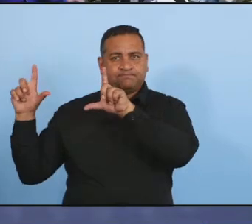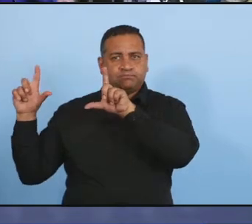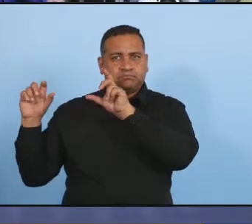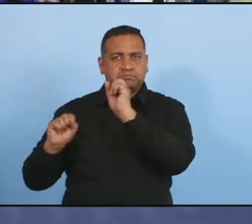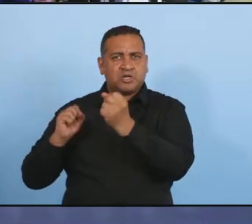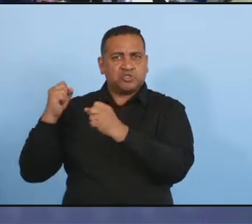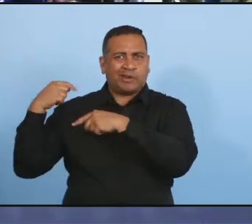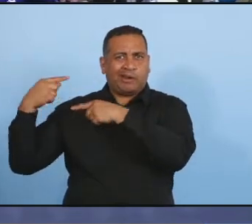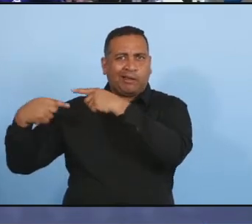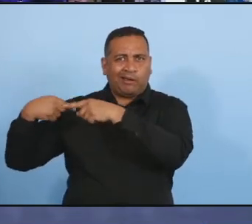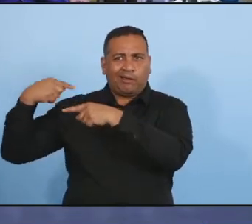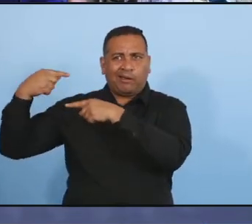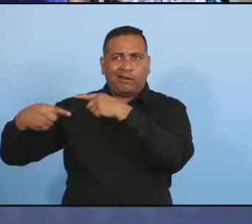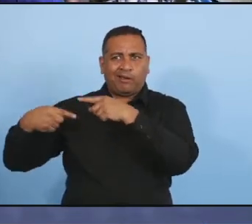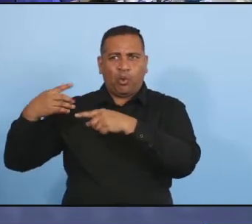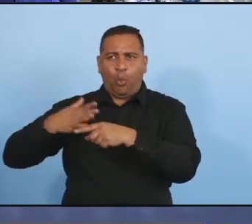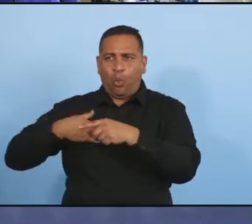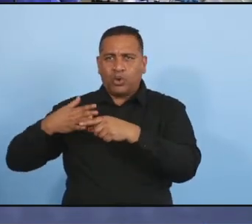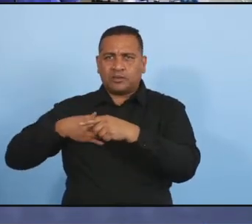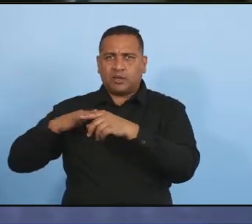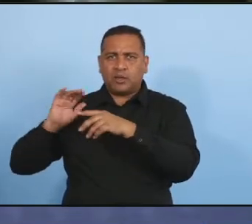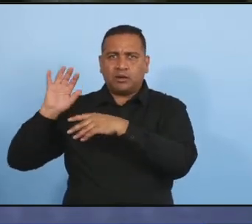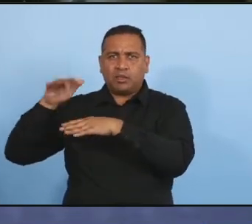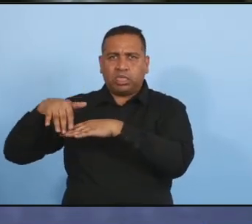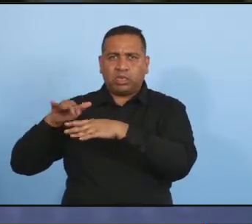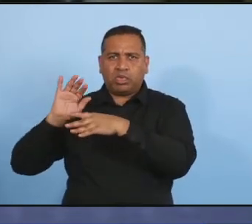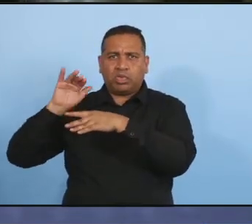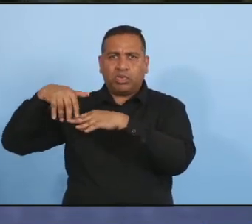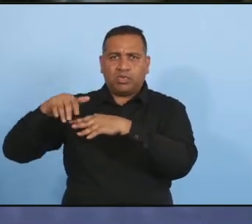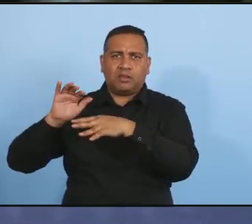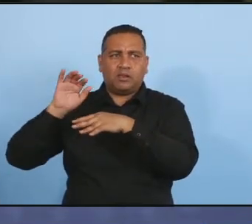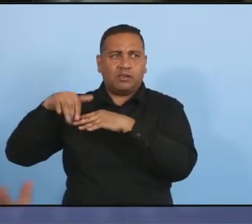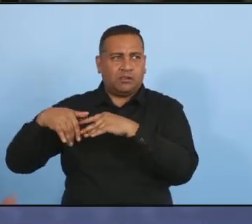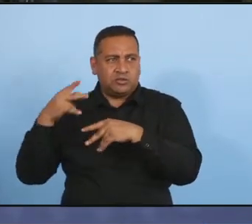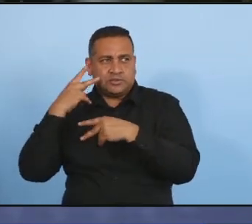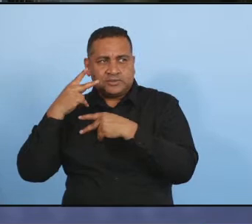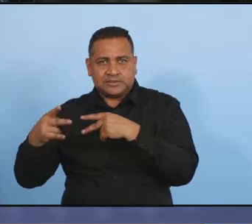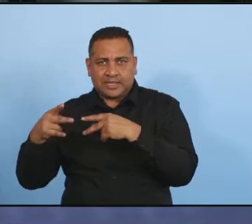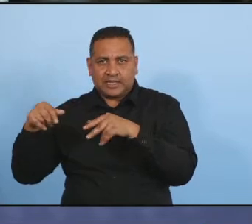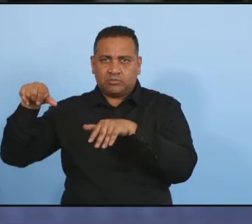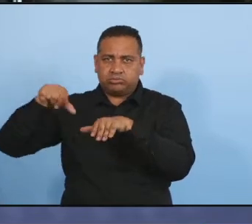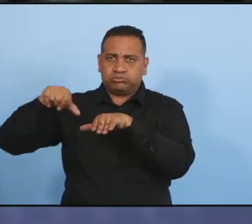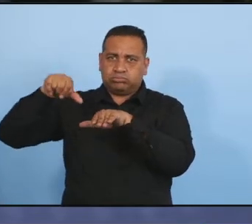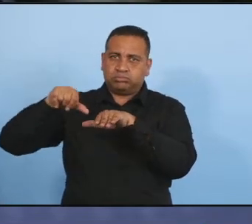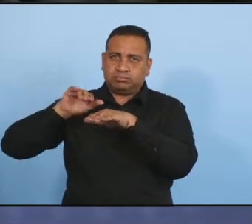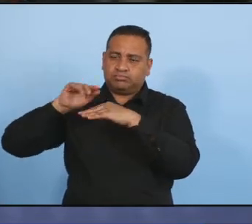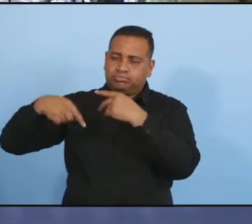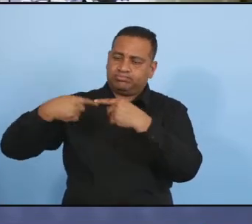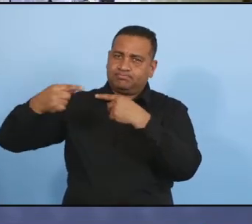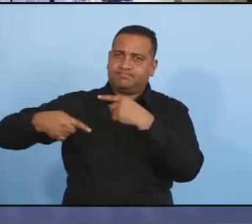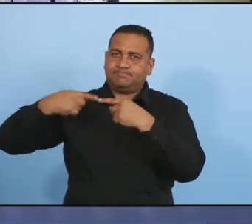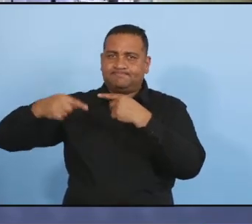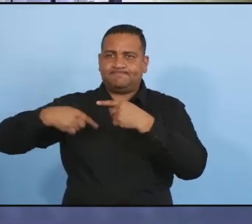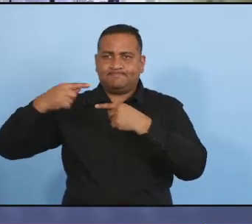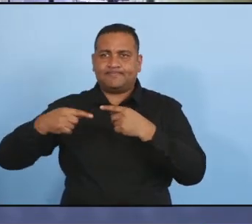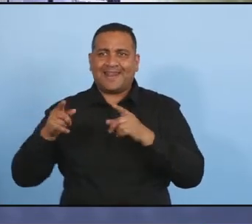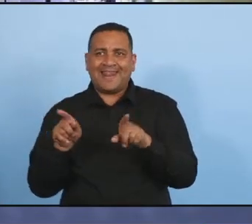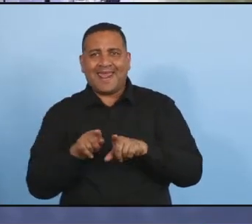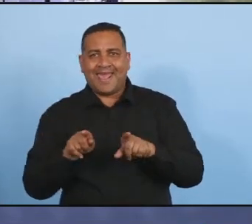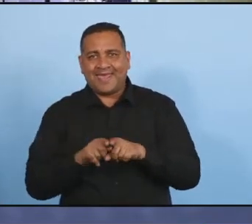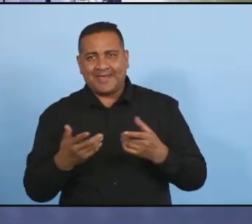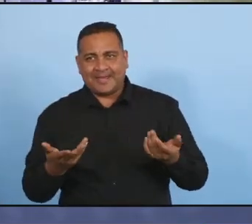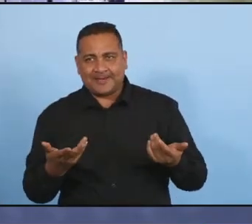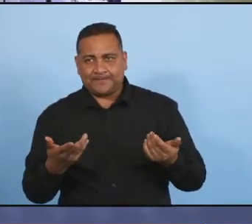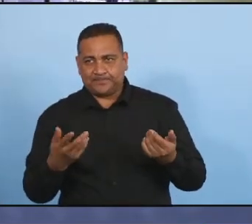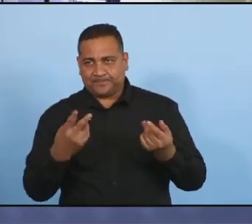liquid running in that. So what are they basically doing there? Or what is that? That is basically, say for instance, they need to machine